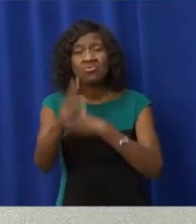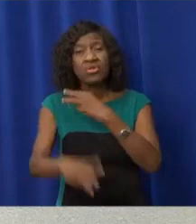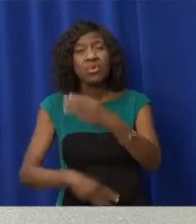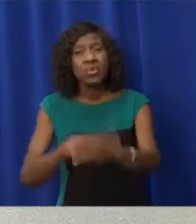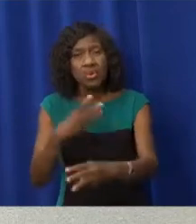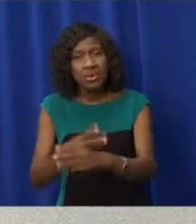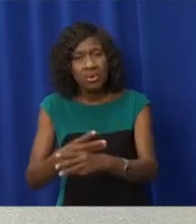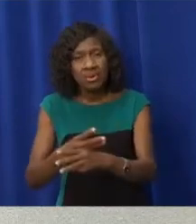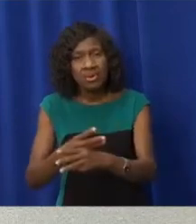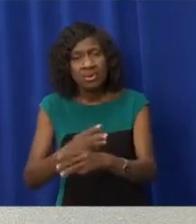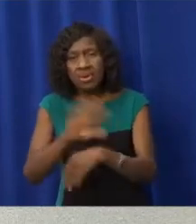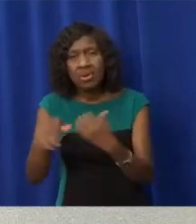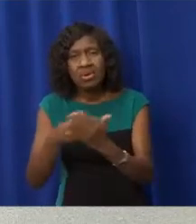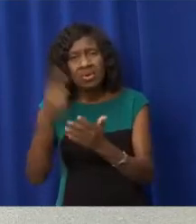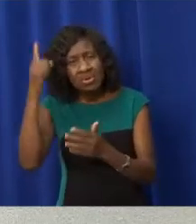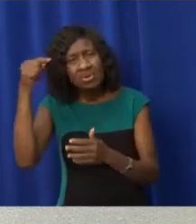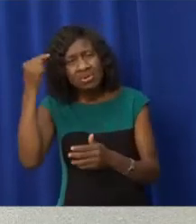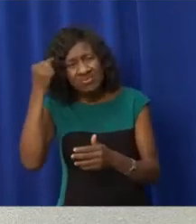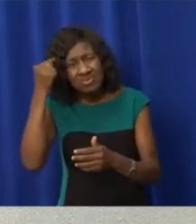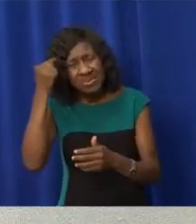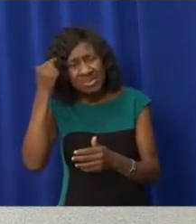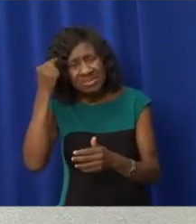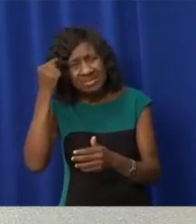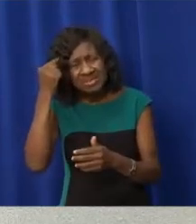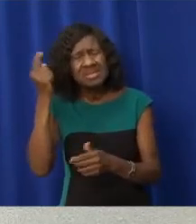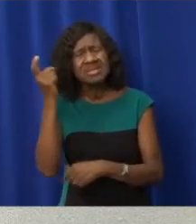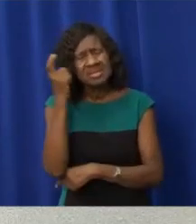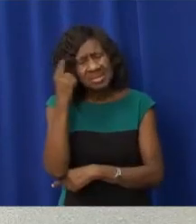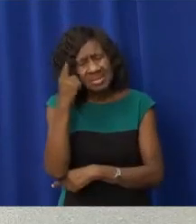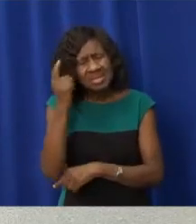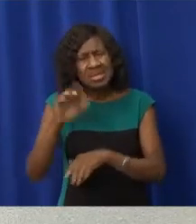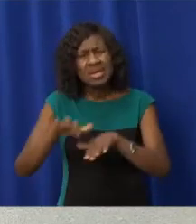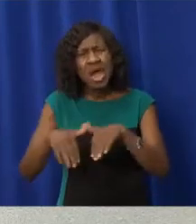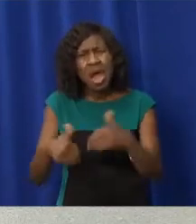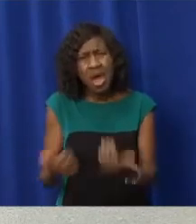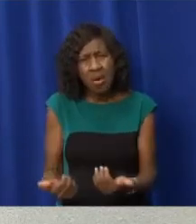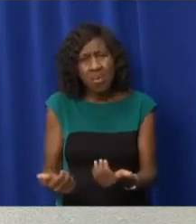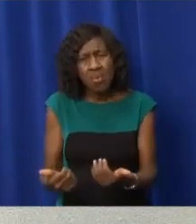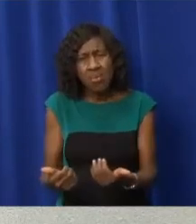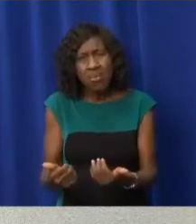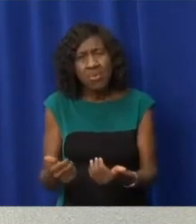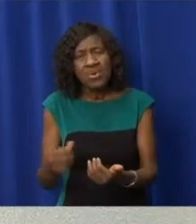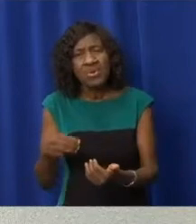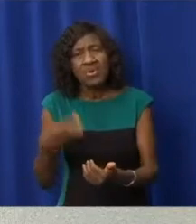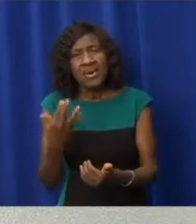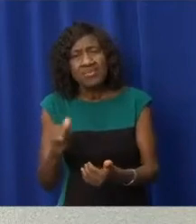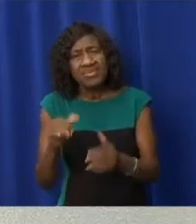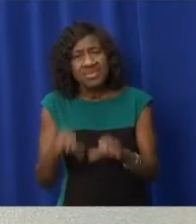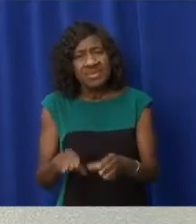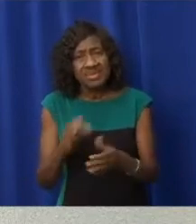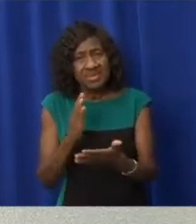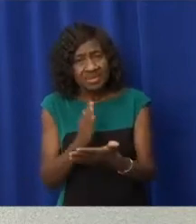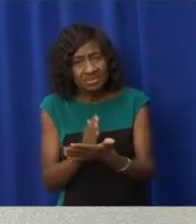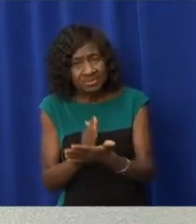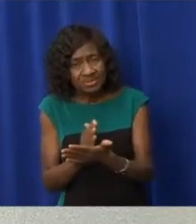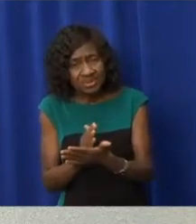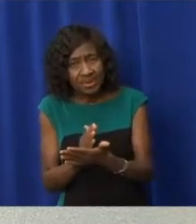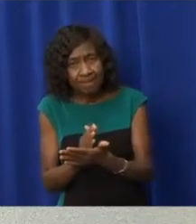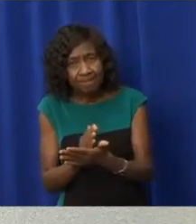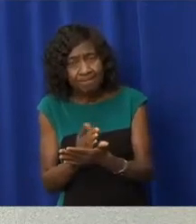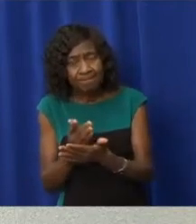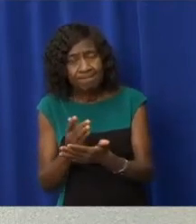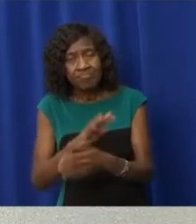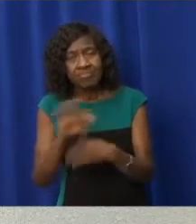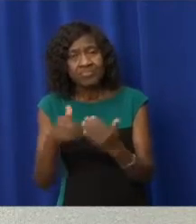prevent the bounce back and the potential deaths, the potential hospital admissions that I showed you on the first slide that was